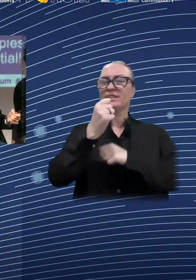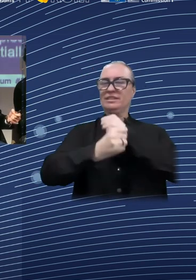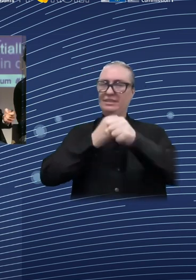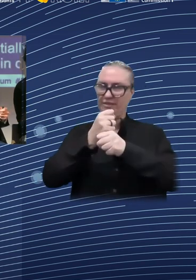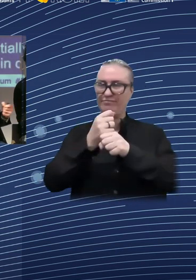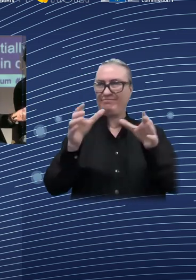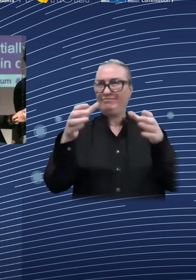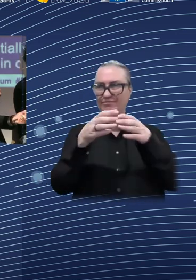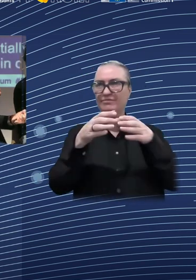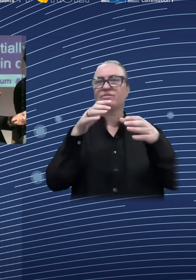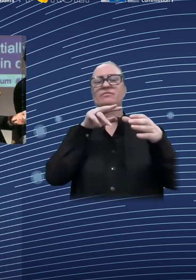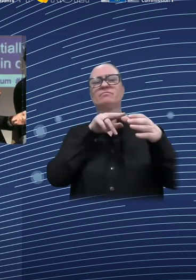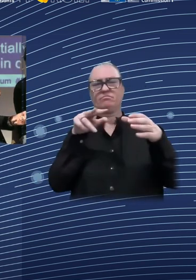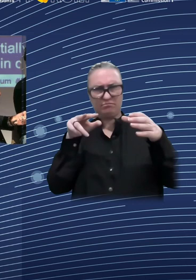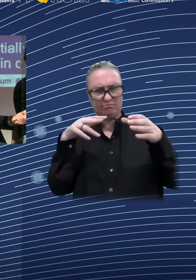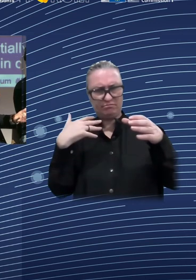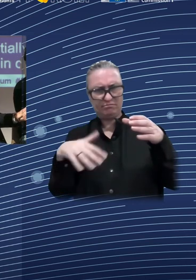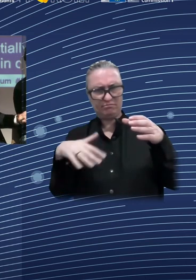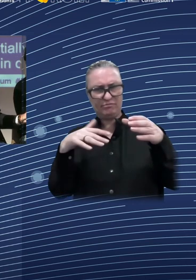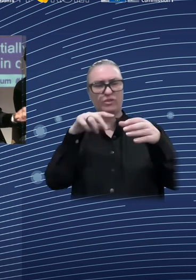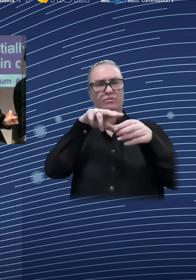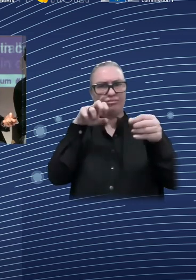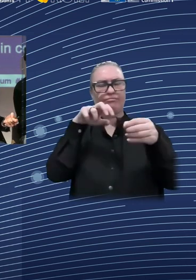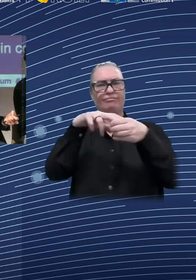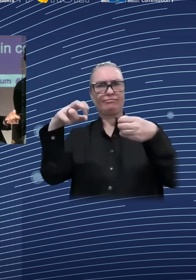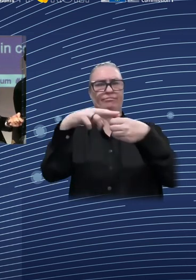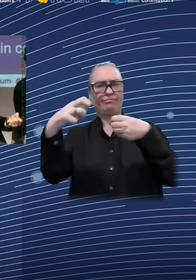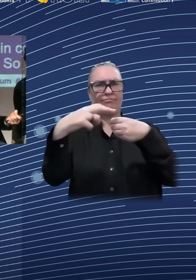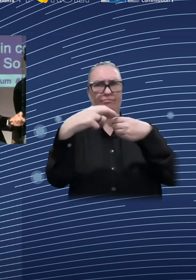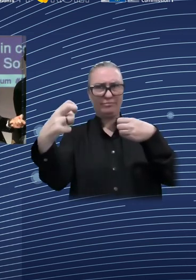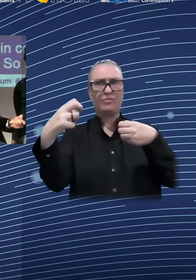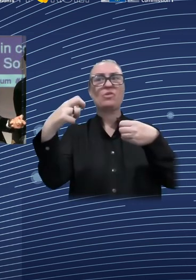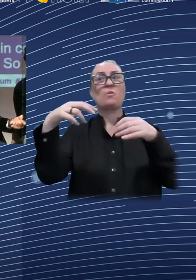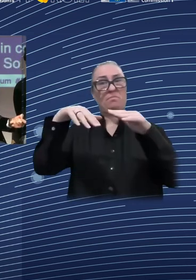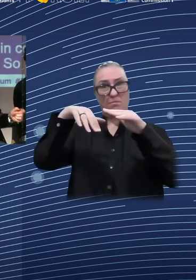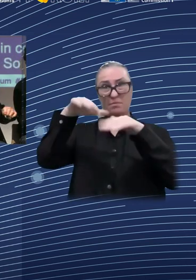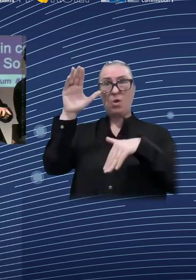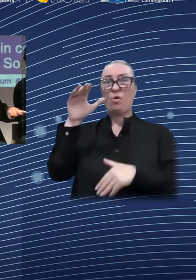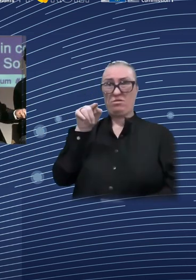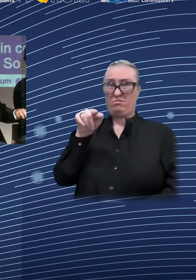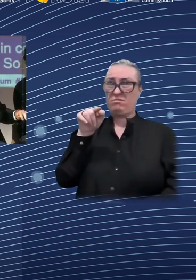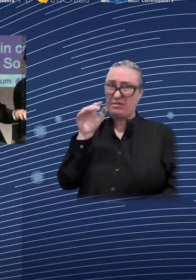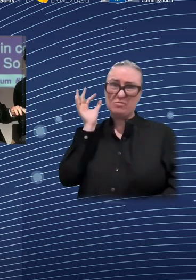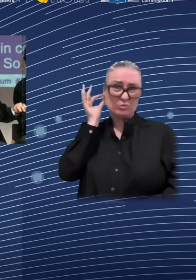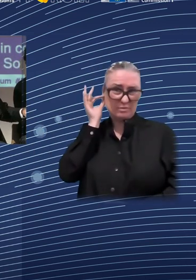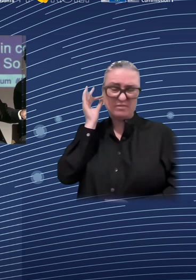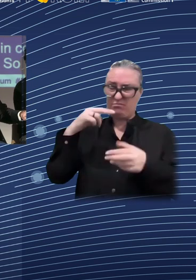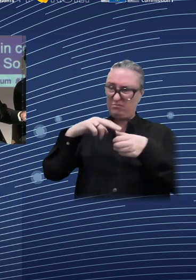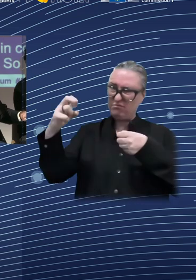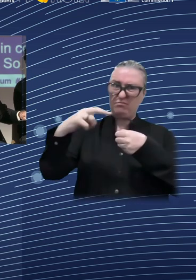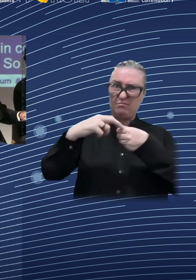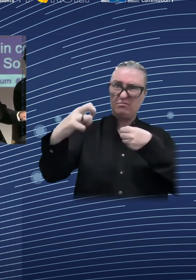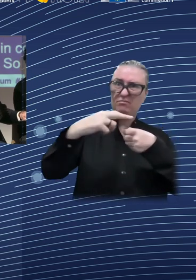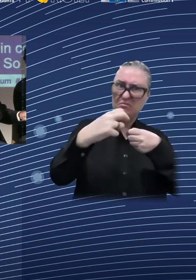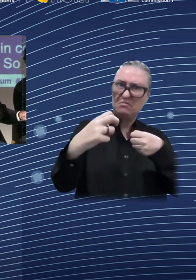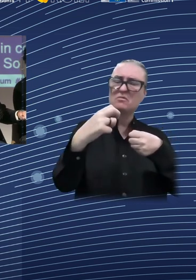male. So they put resources where the problem was, and they turned that around within 12 to 24 months, and they've maintained that, and they've maintained the